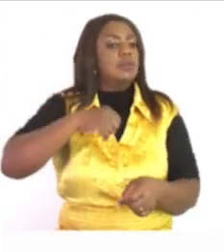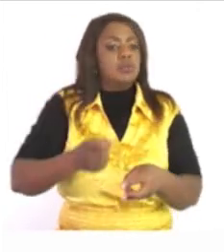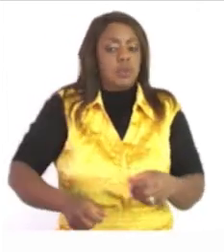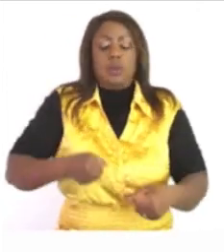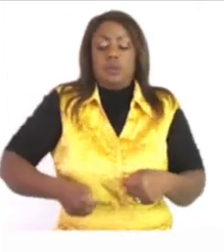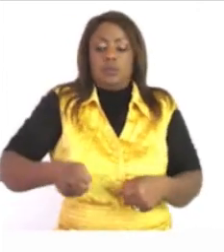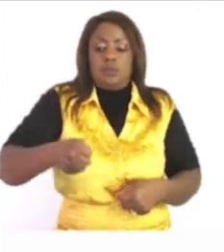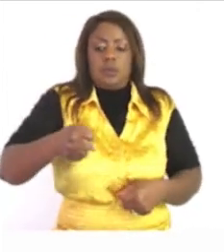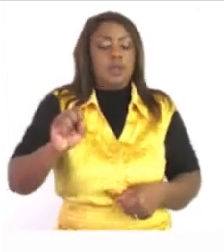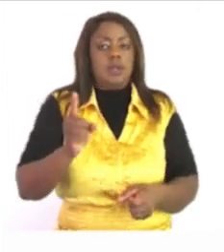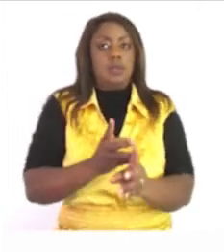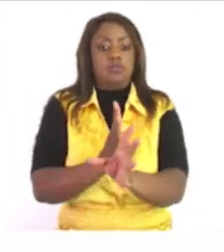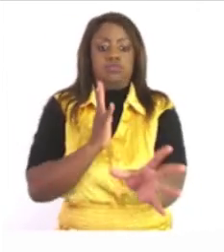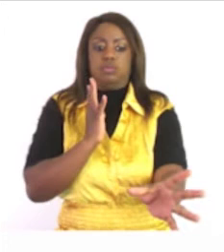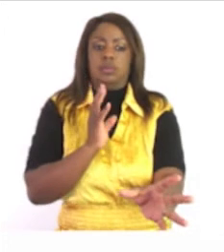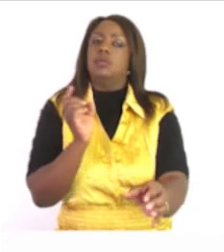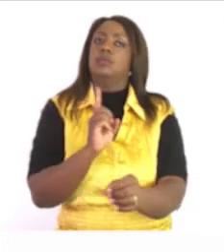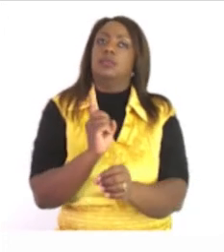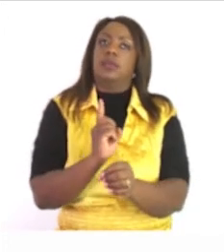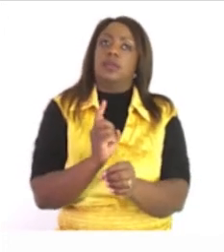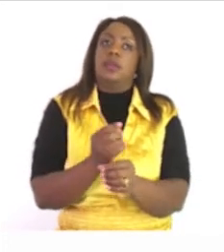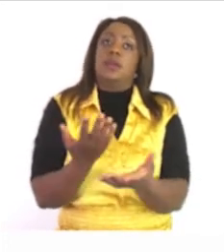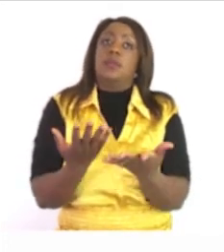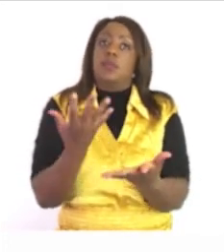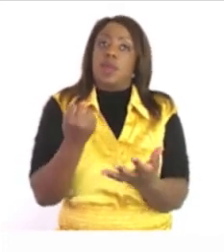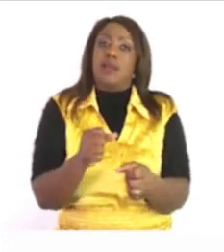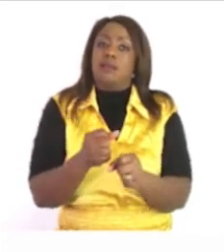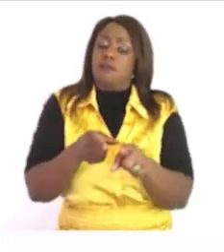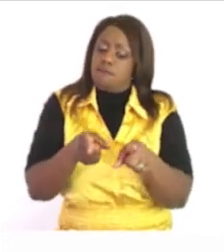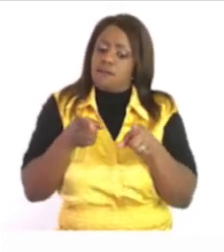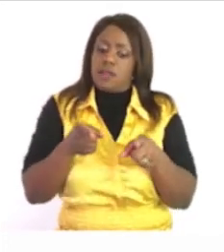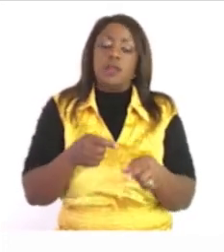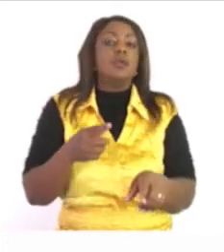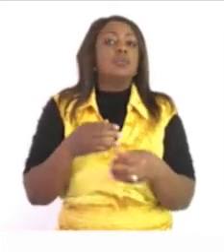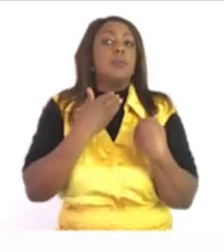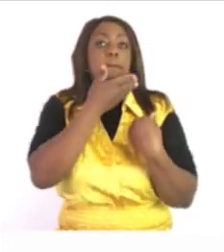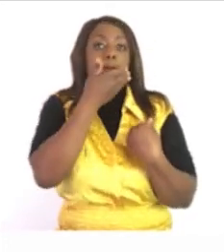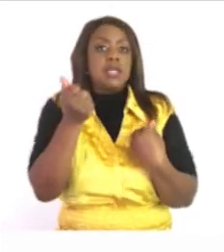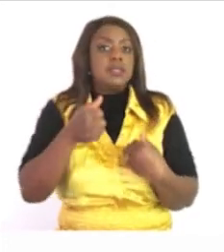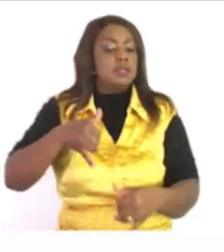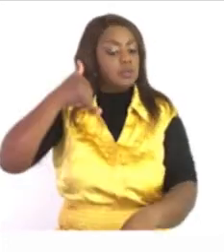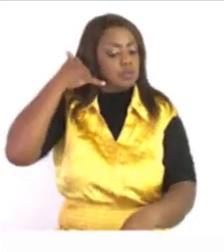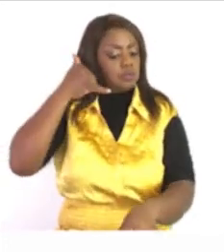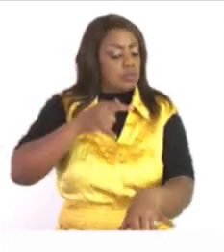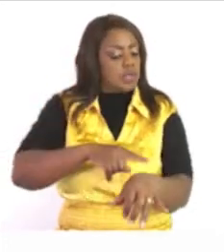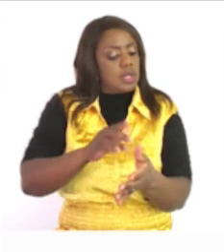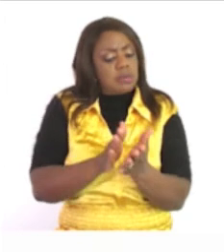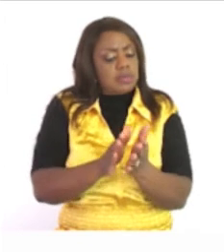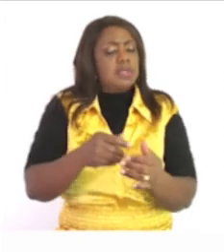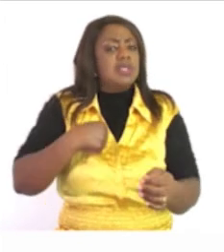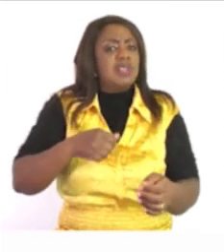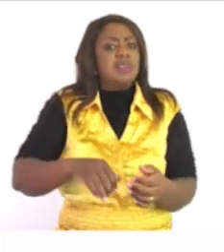hospital to go sit in line while you do not know what you are exposed to, it is better to just call a doctor and go there. Or you can call the